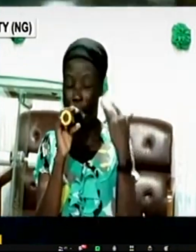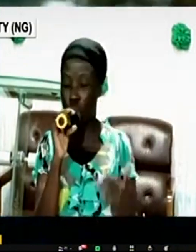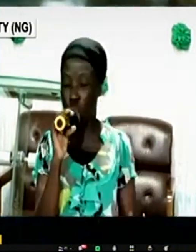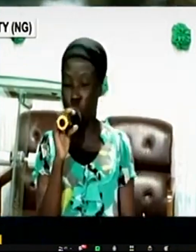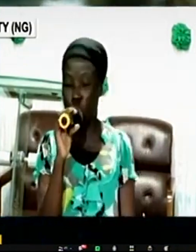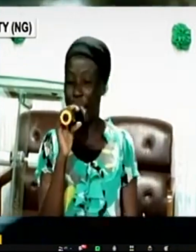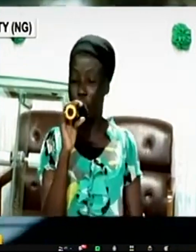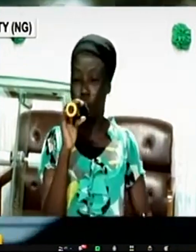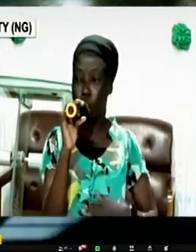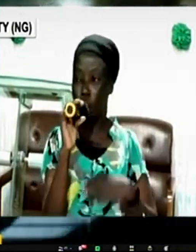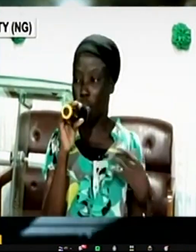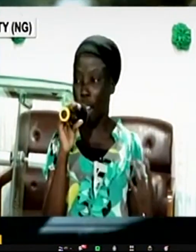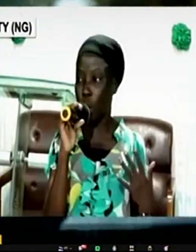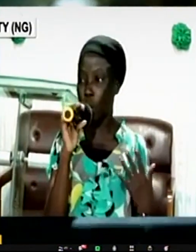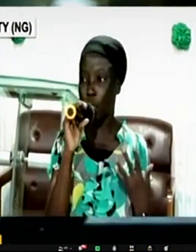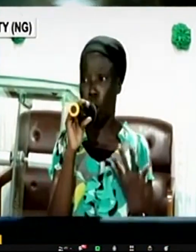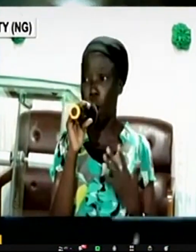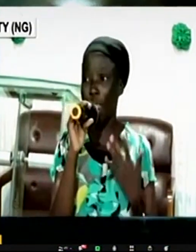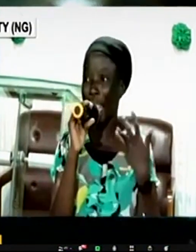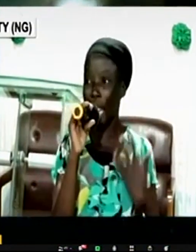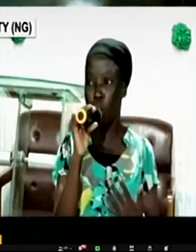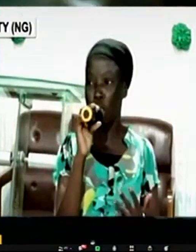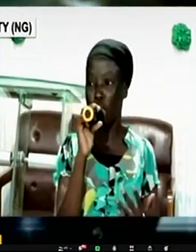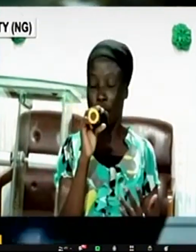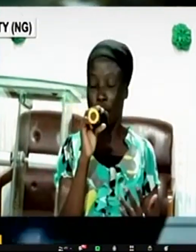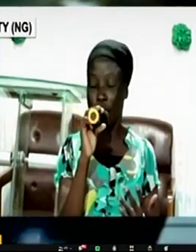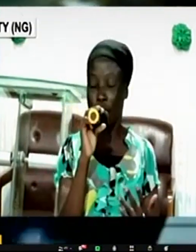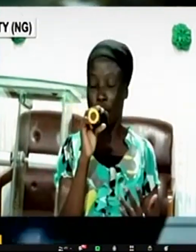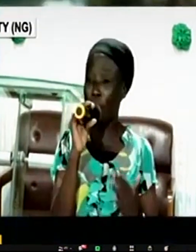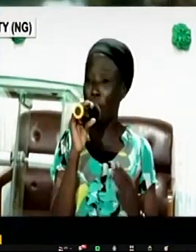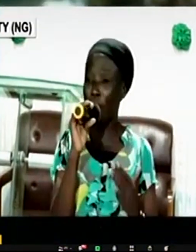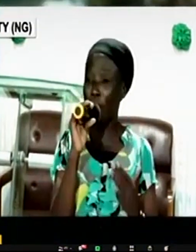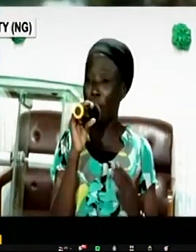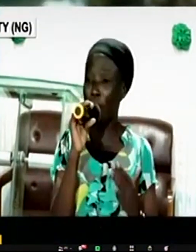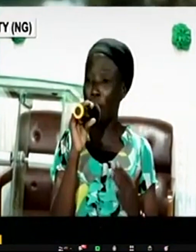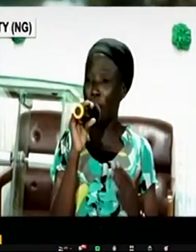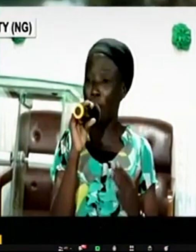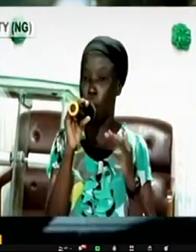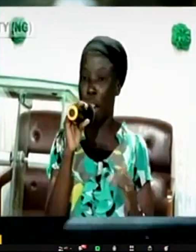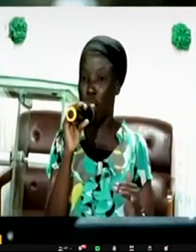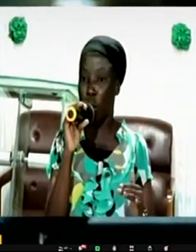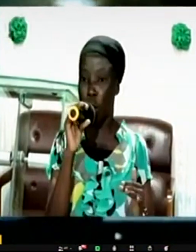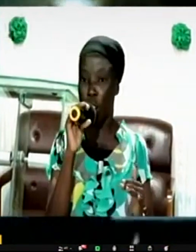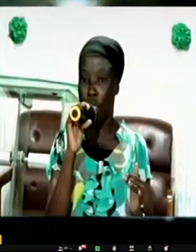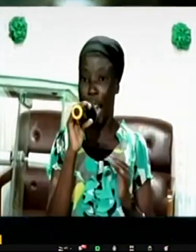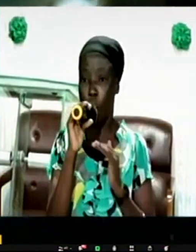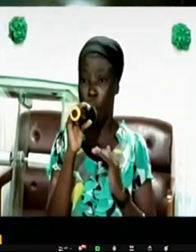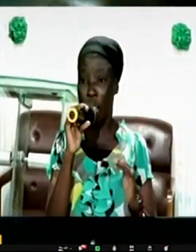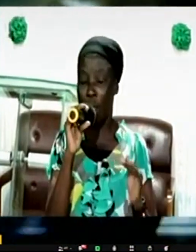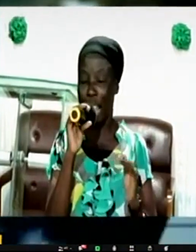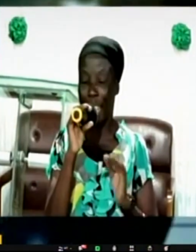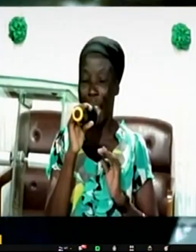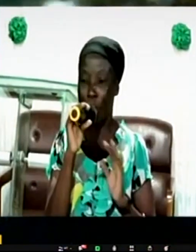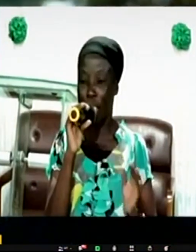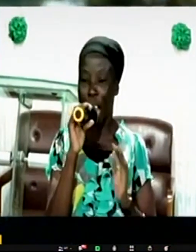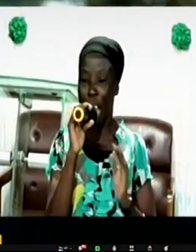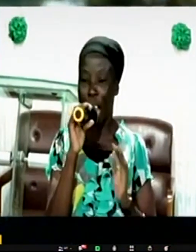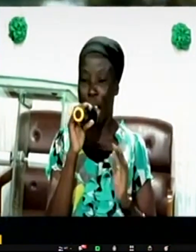from my head to toes. Everywhere was scratching me. So when I came after the prayer of the man of God, I